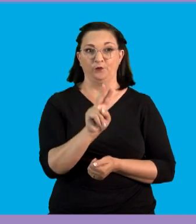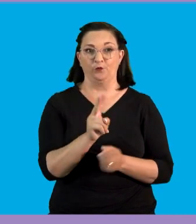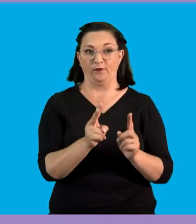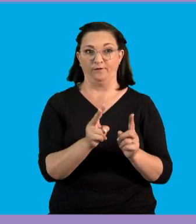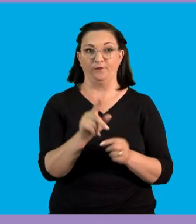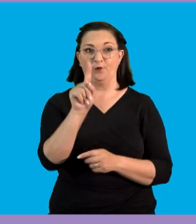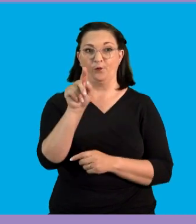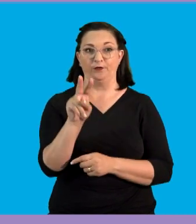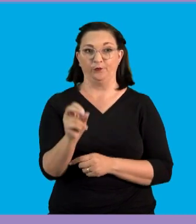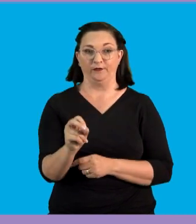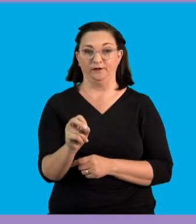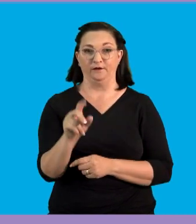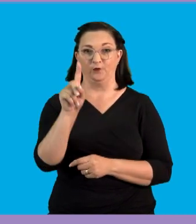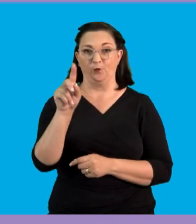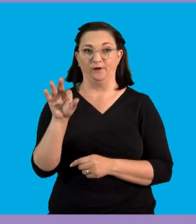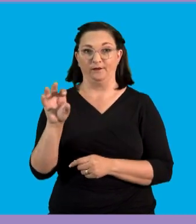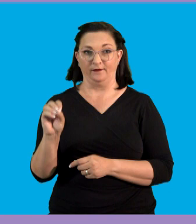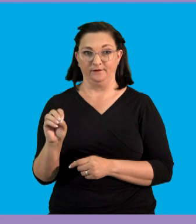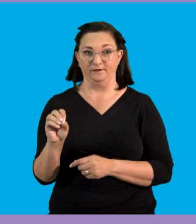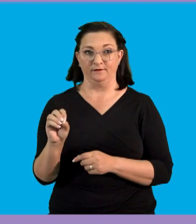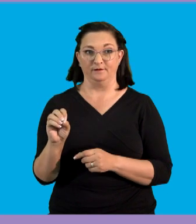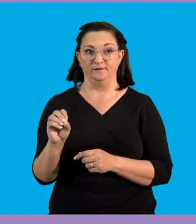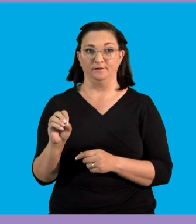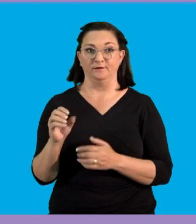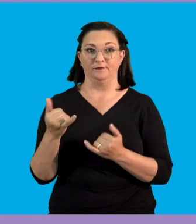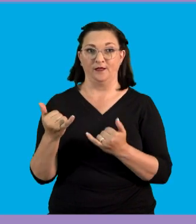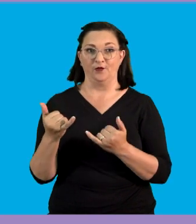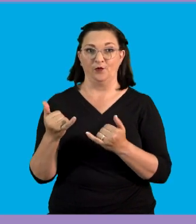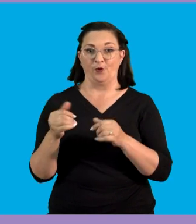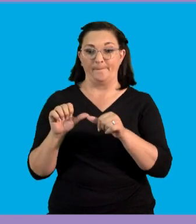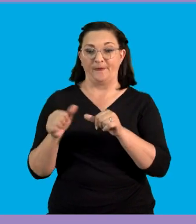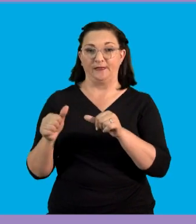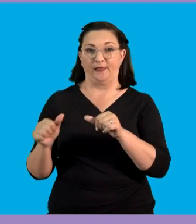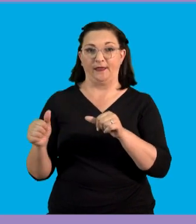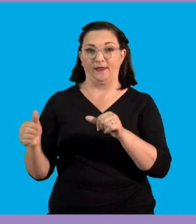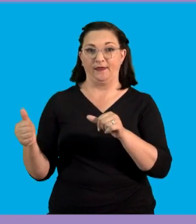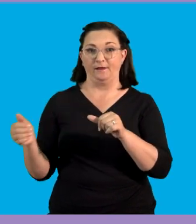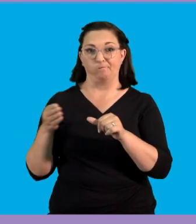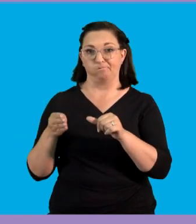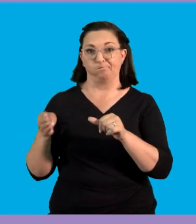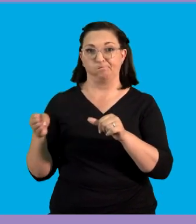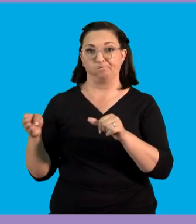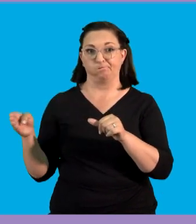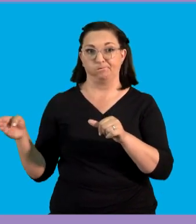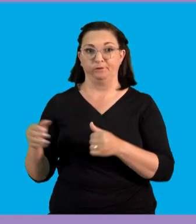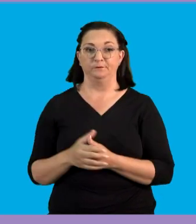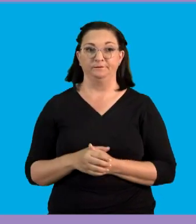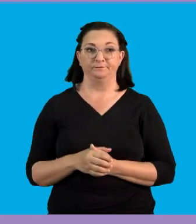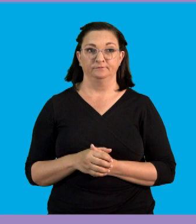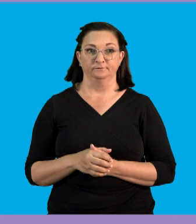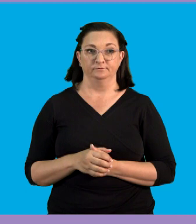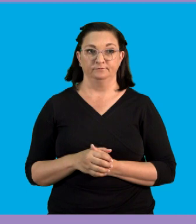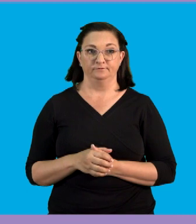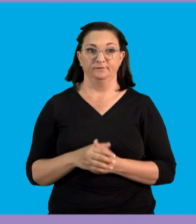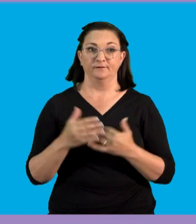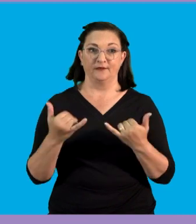1/6, 1/12, 1/20th, and 1/30th. And that pattern continues as